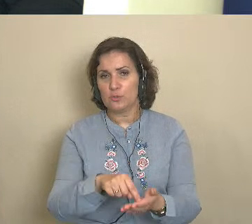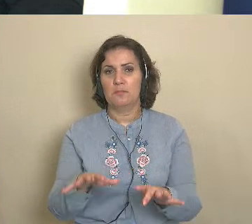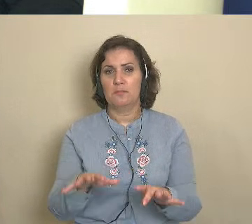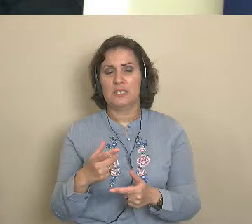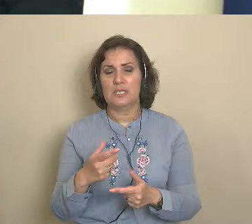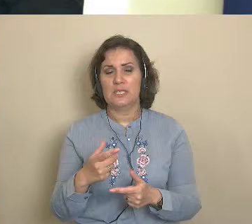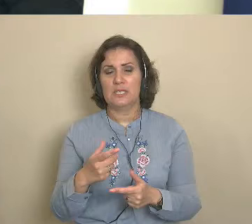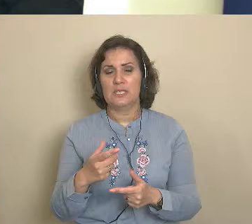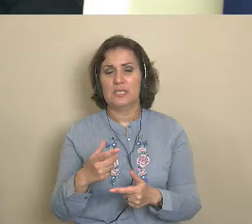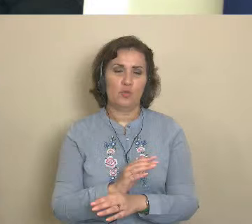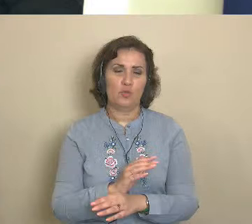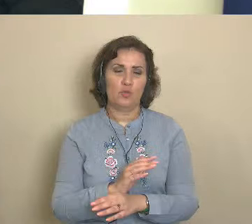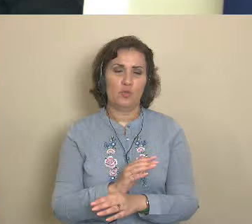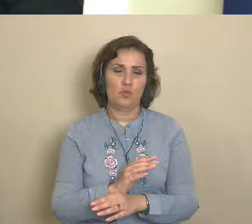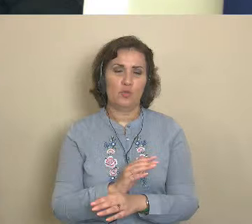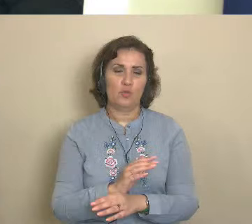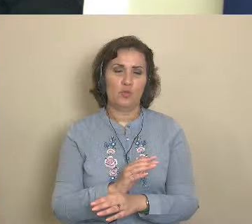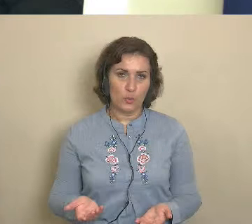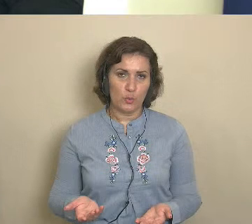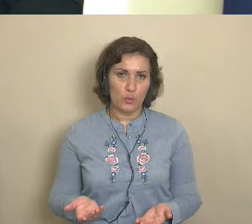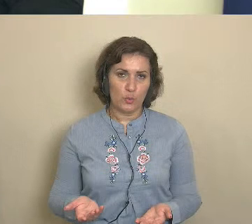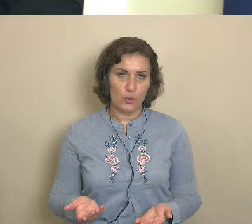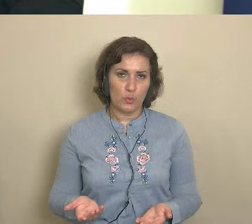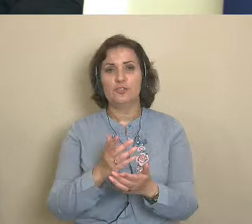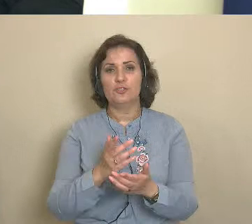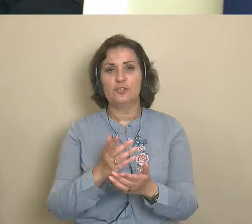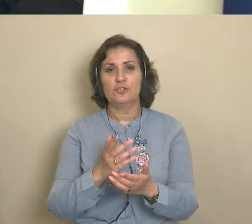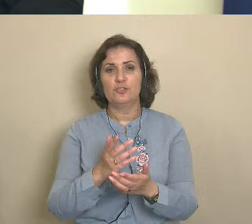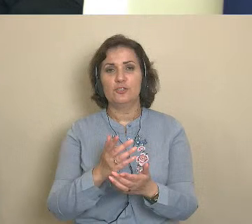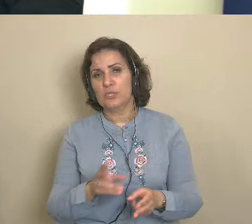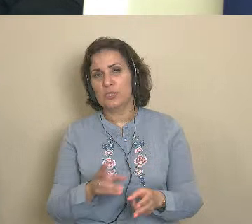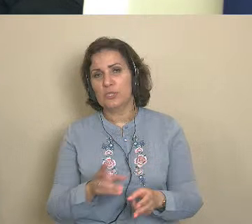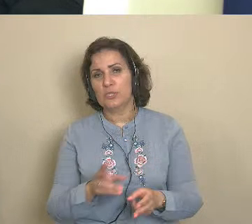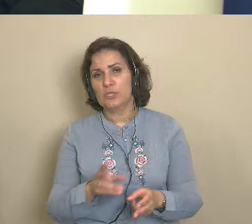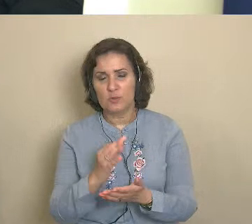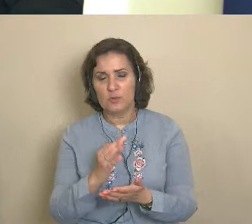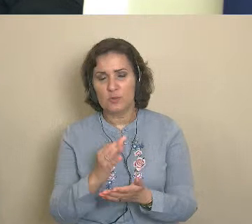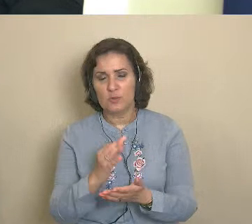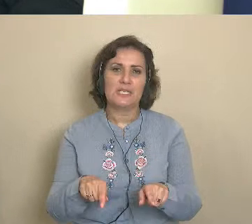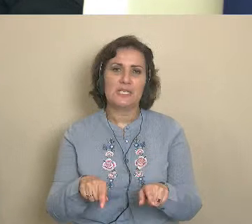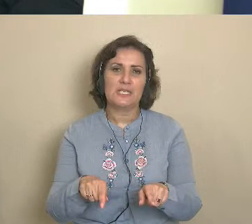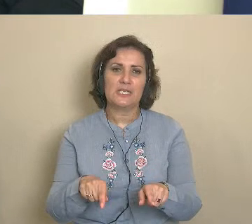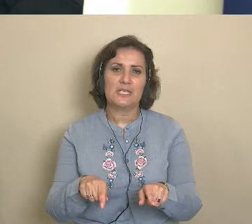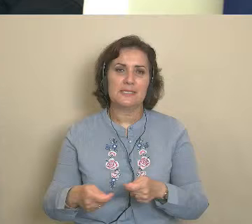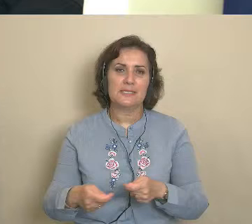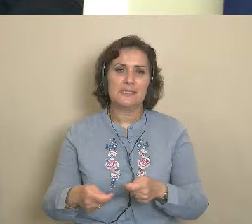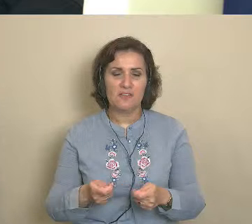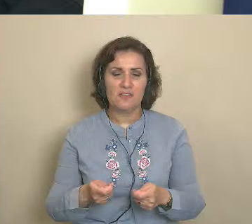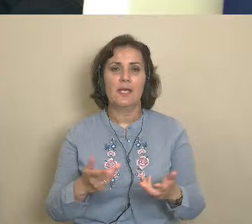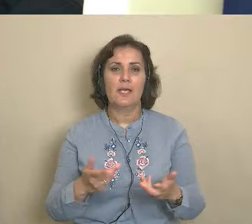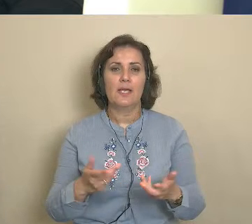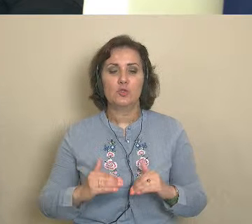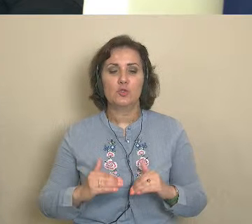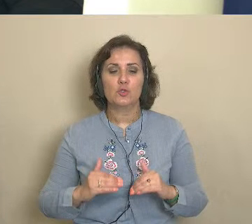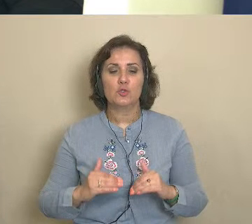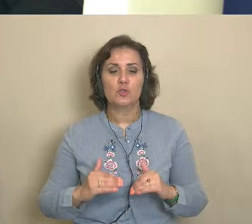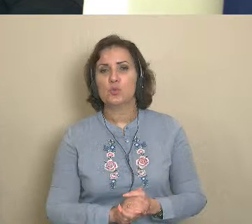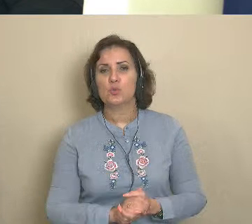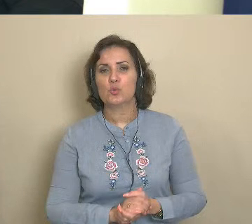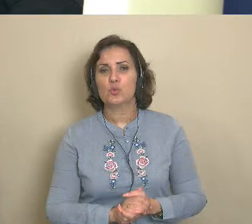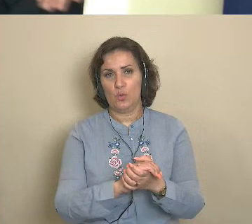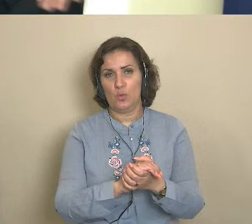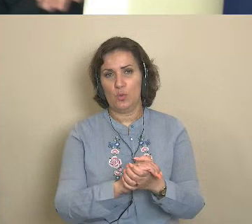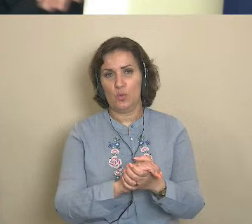example, people are quoting the addresses where they don't reside. Whether this should be criminal